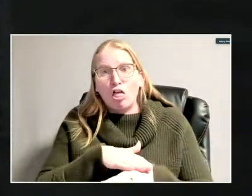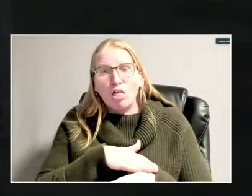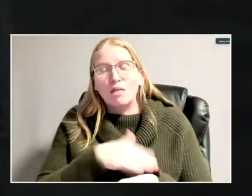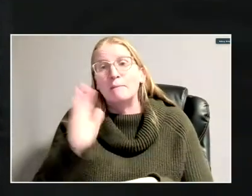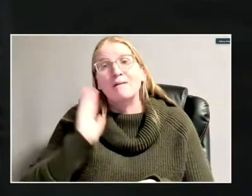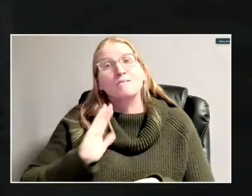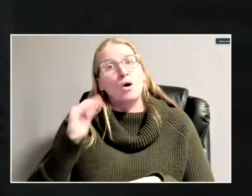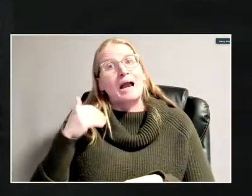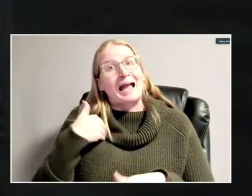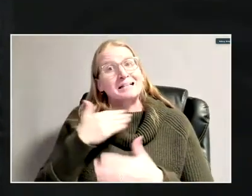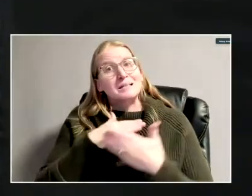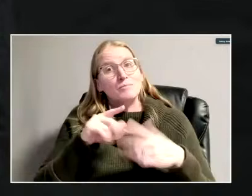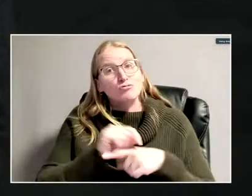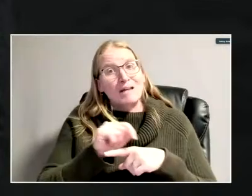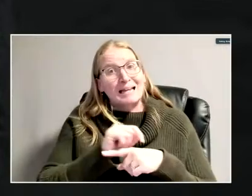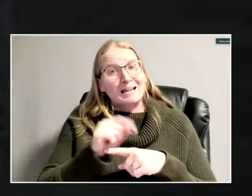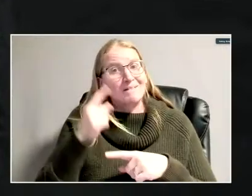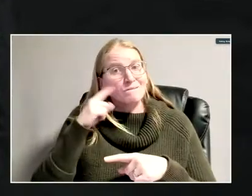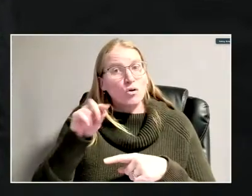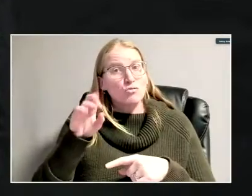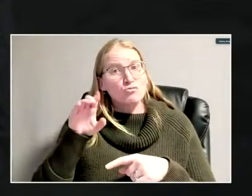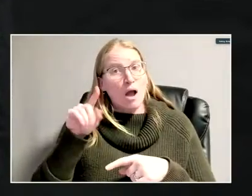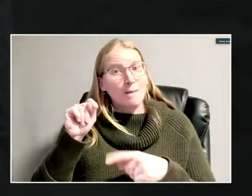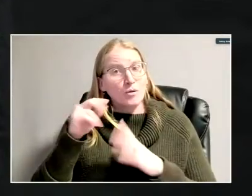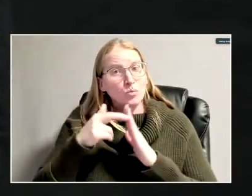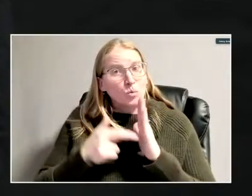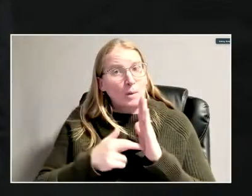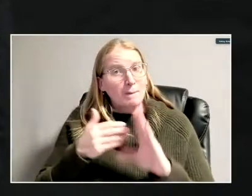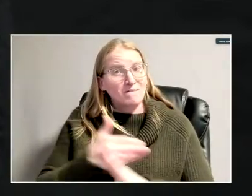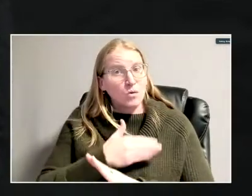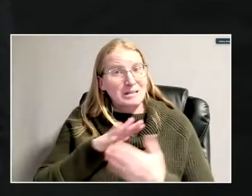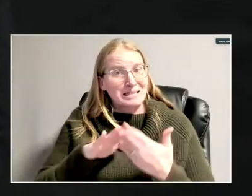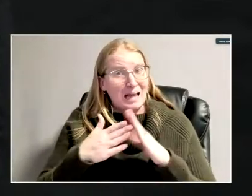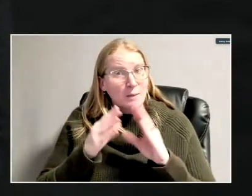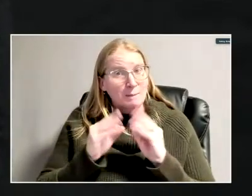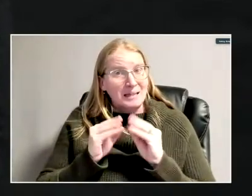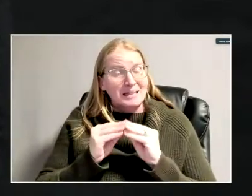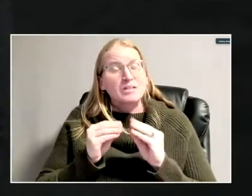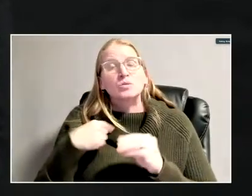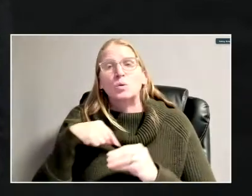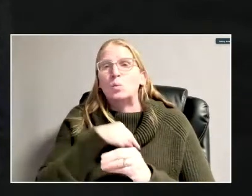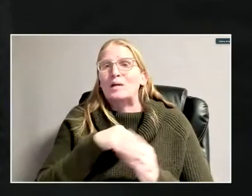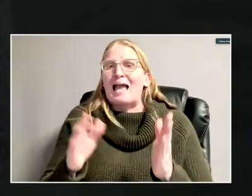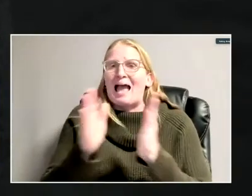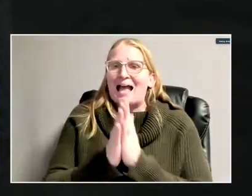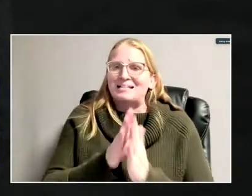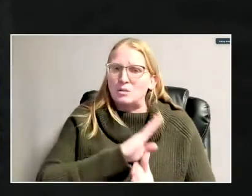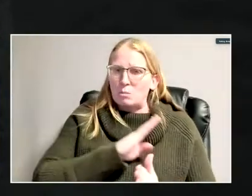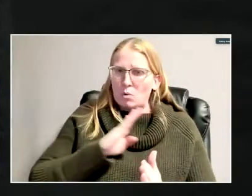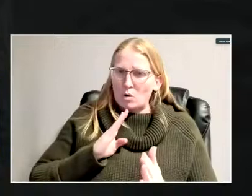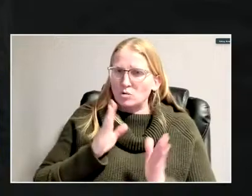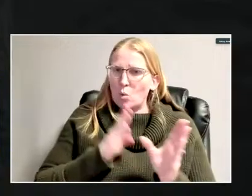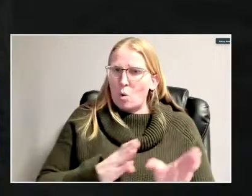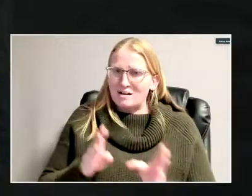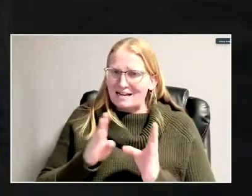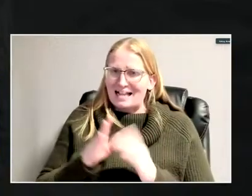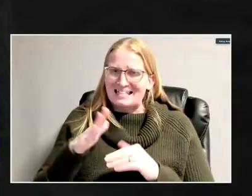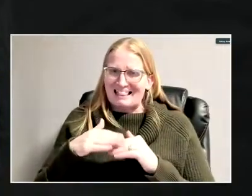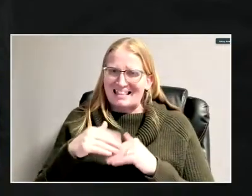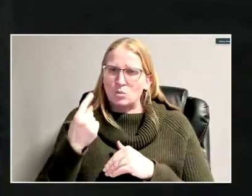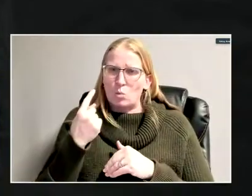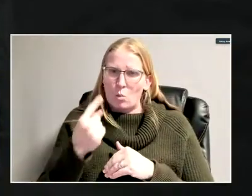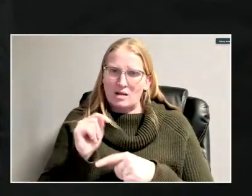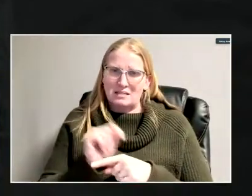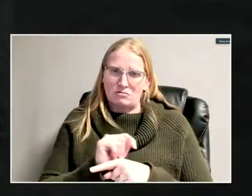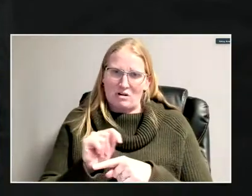town meeting therefore be it resolved that representative town meeting asked the town to organize a minimum of one Roberts rules tutorials ahead